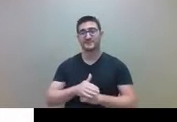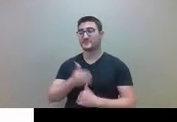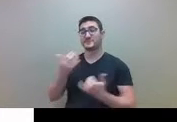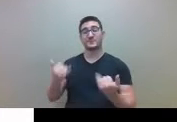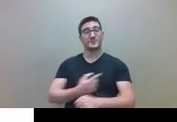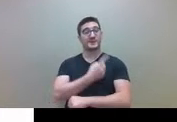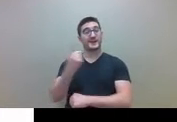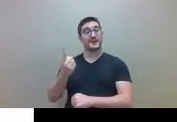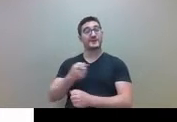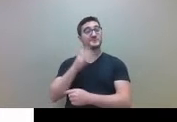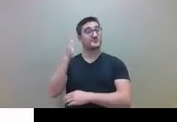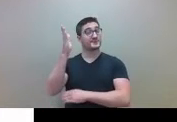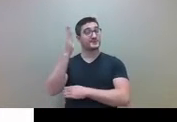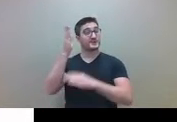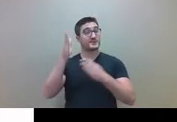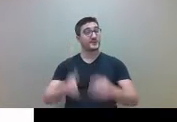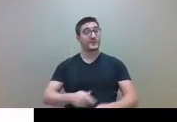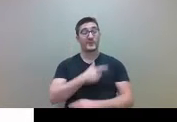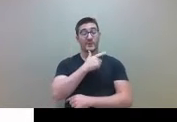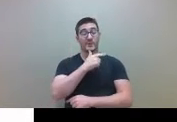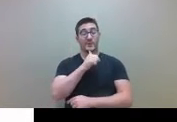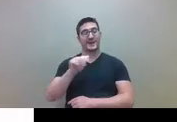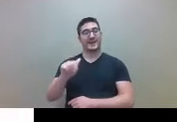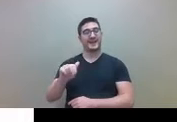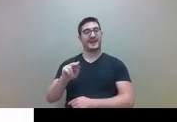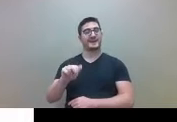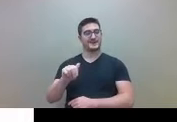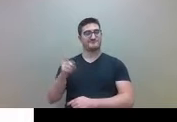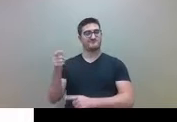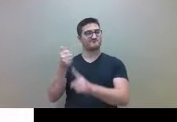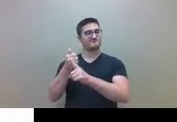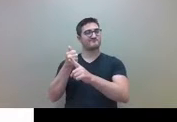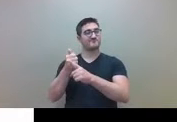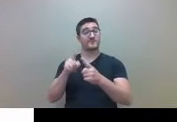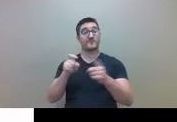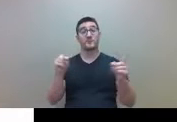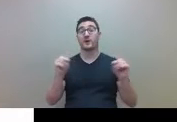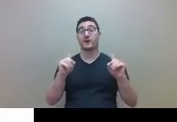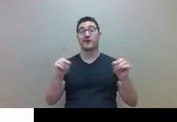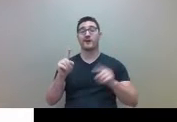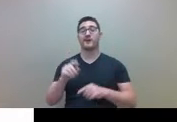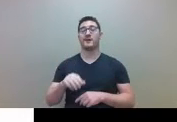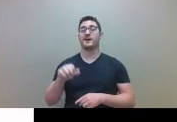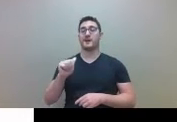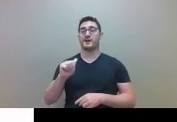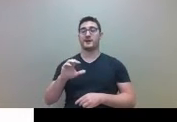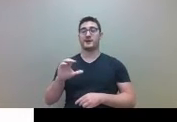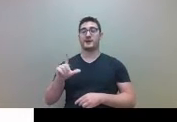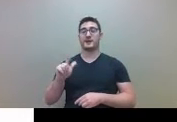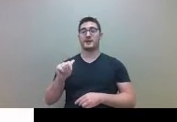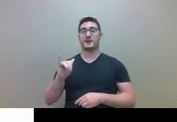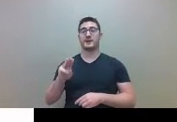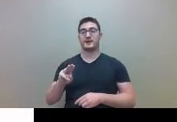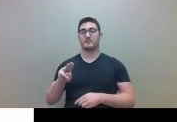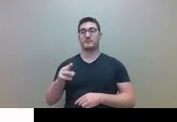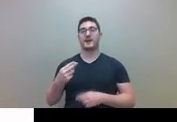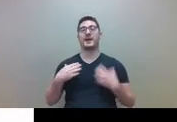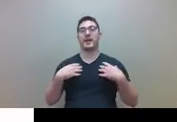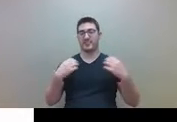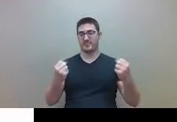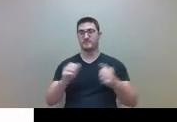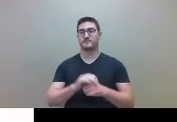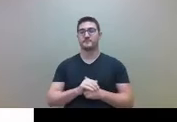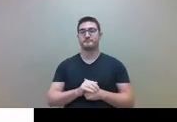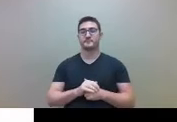today who will be our subject matter expert, and she would love to see everybody if you're comfortable. But please do keep in mind we